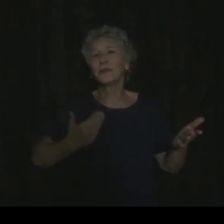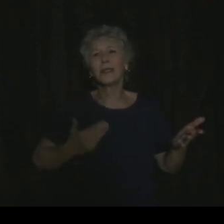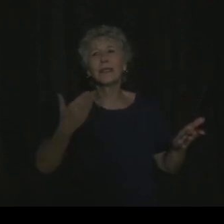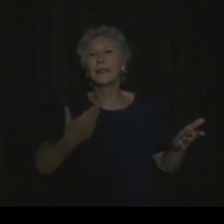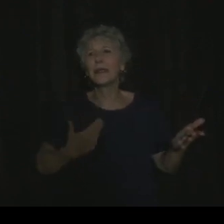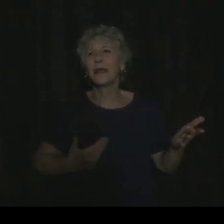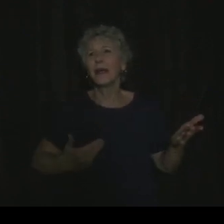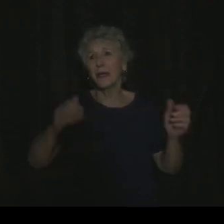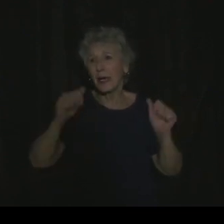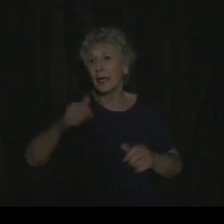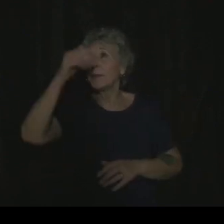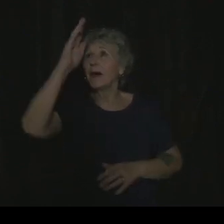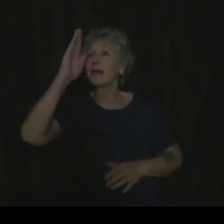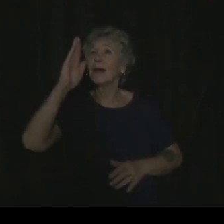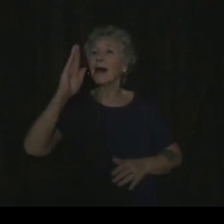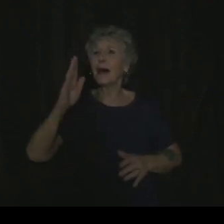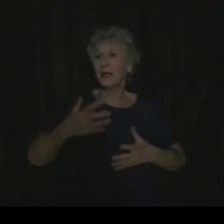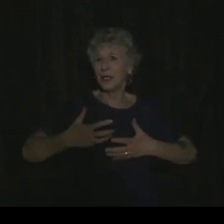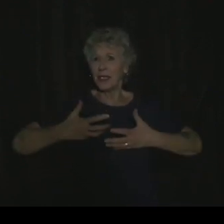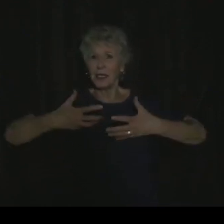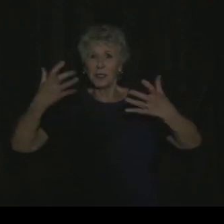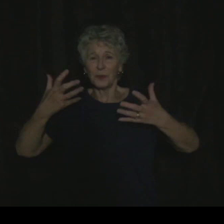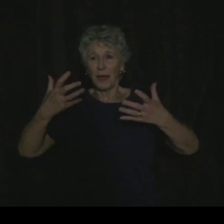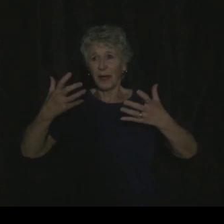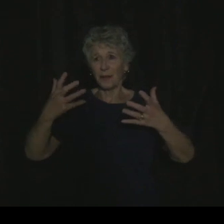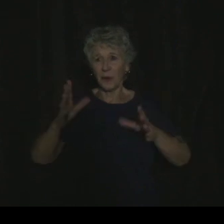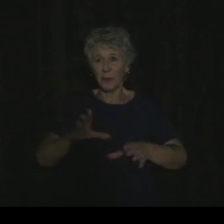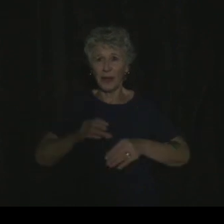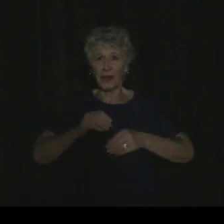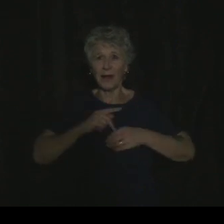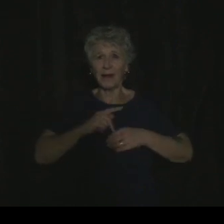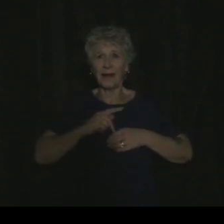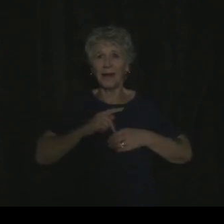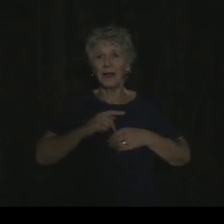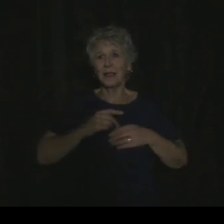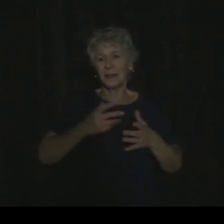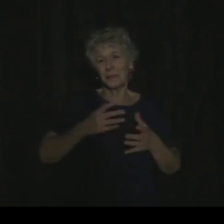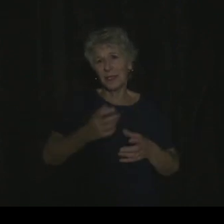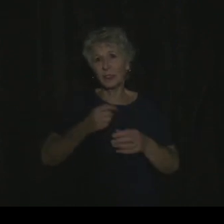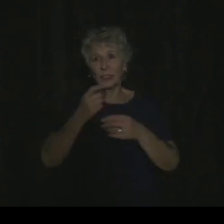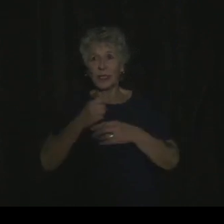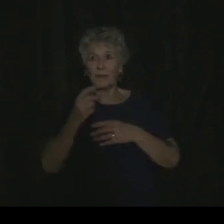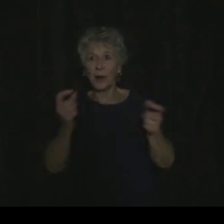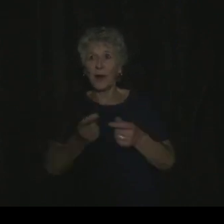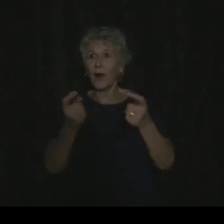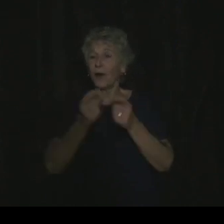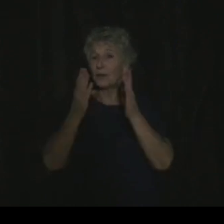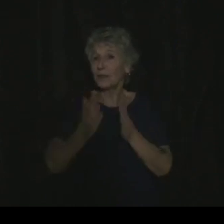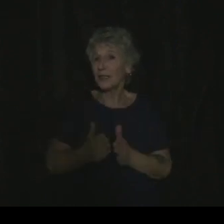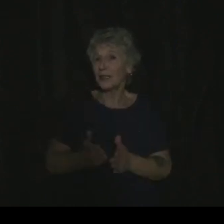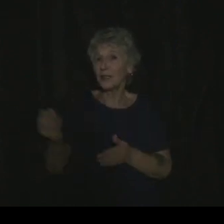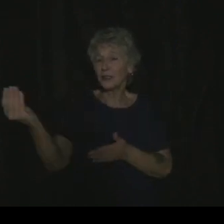me? Can my God his wrath to bear, me the chief